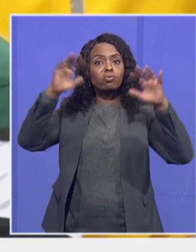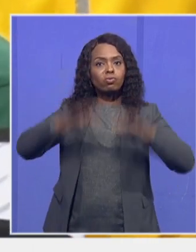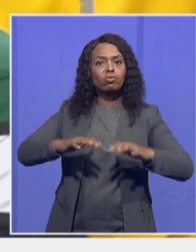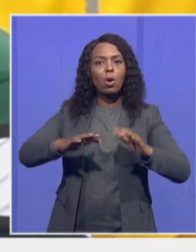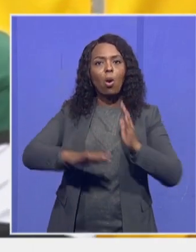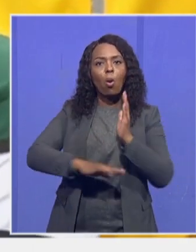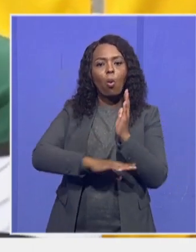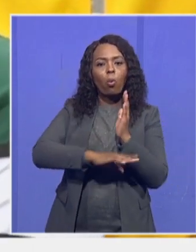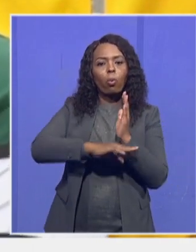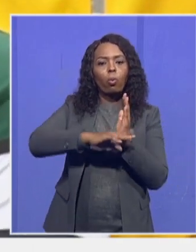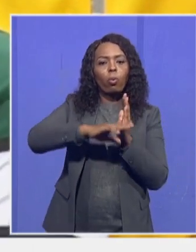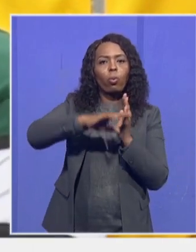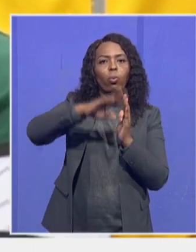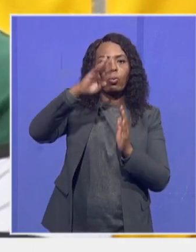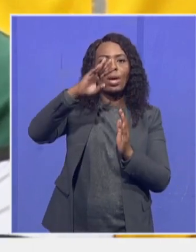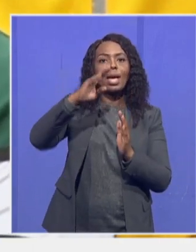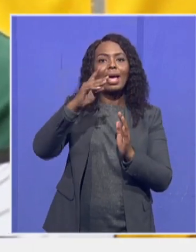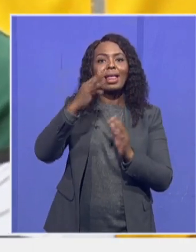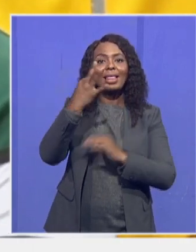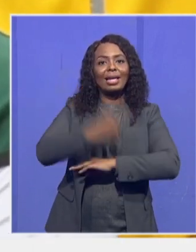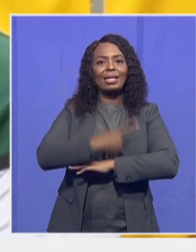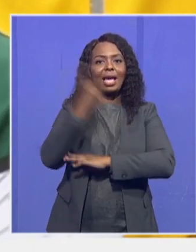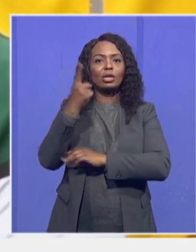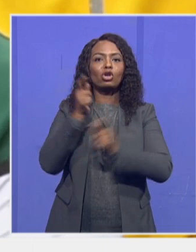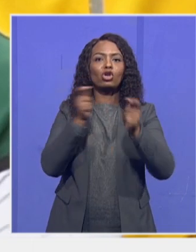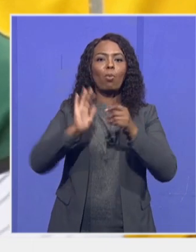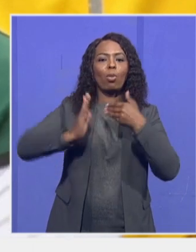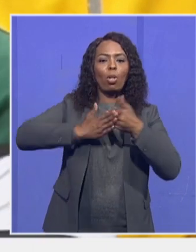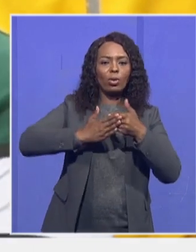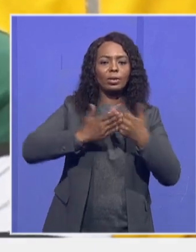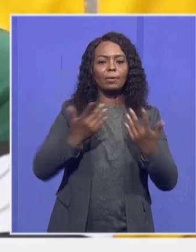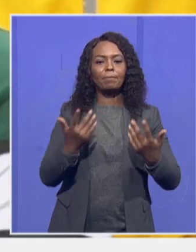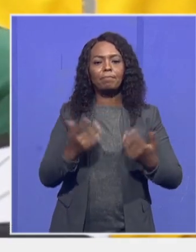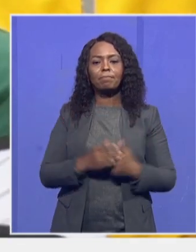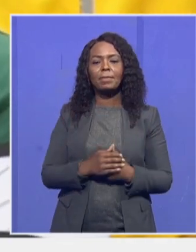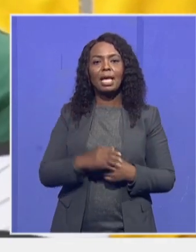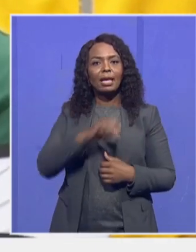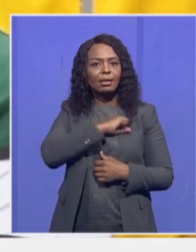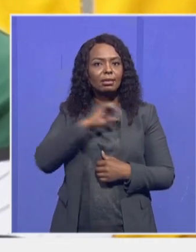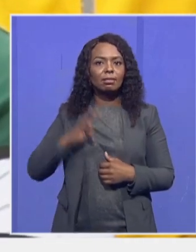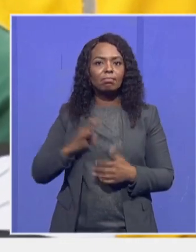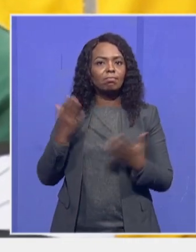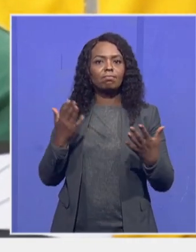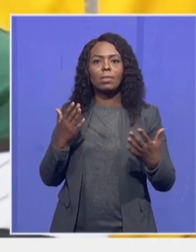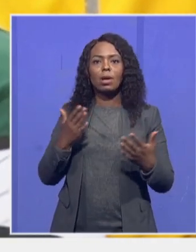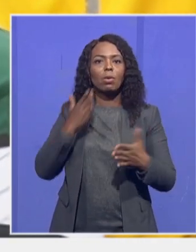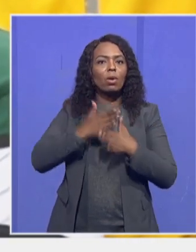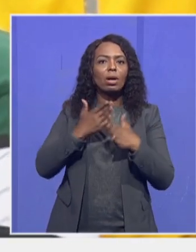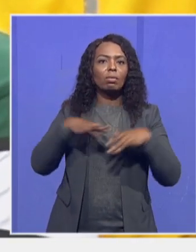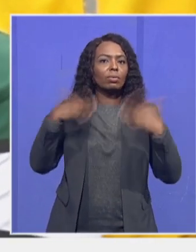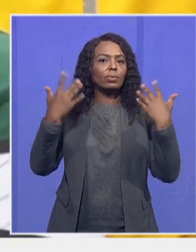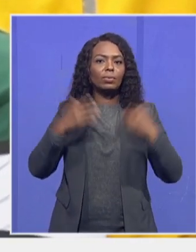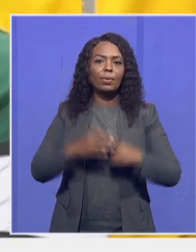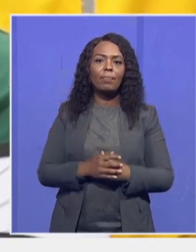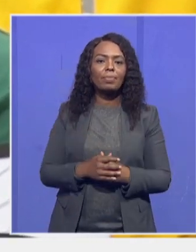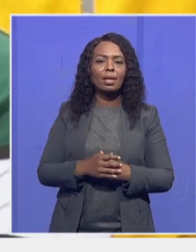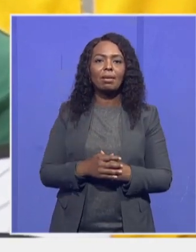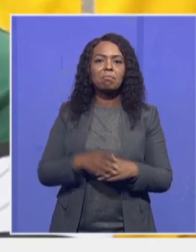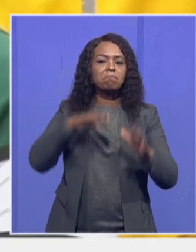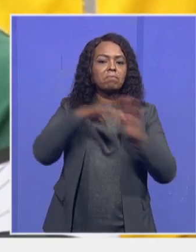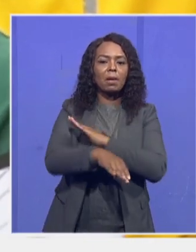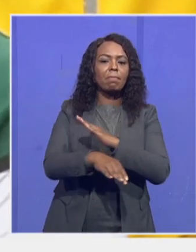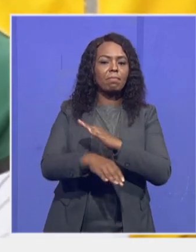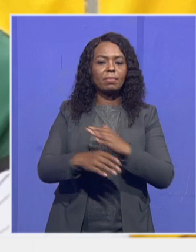days I'm now closed the shop. I couldn't do anything. Even my many workers, they are not doing anything else, and I lost too much things.